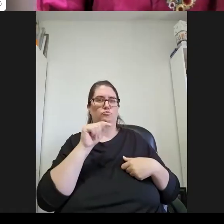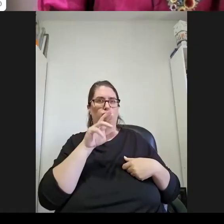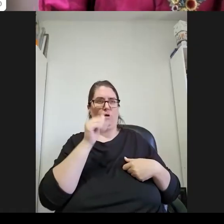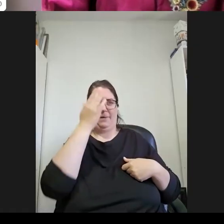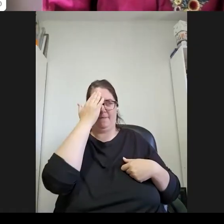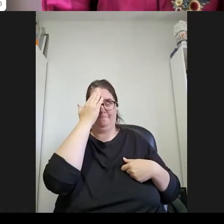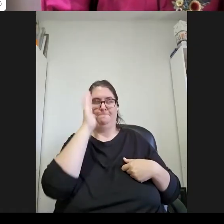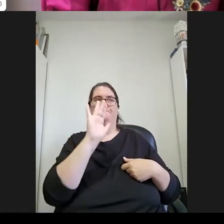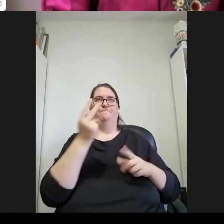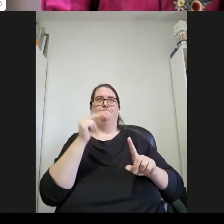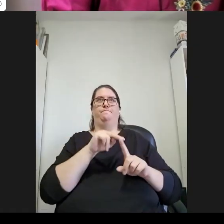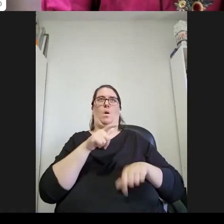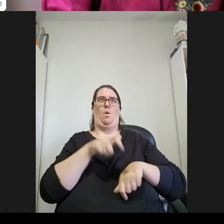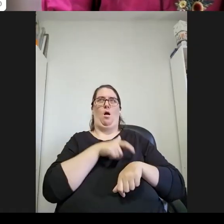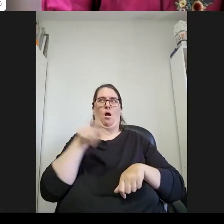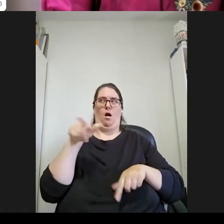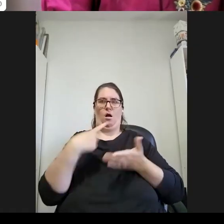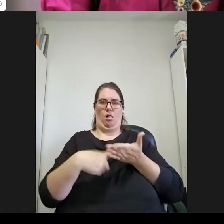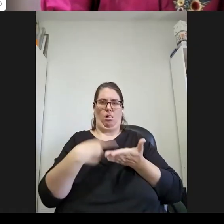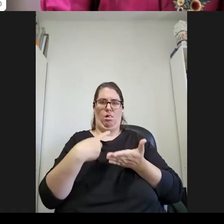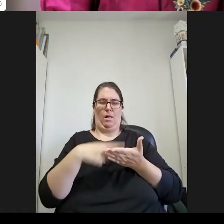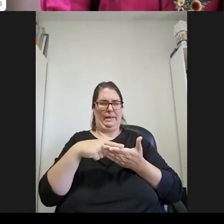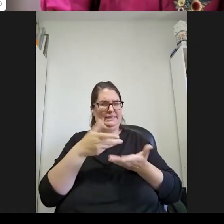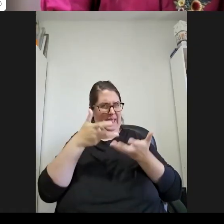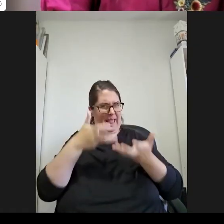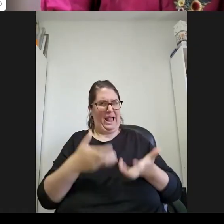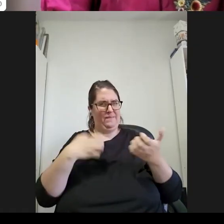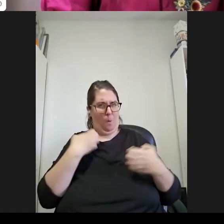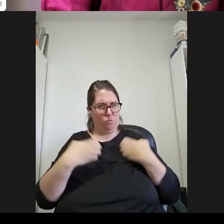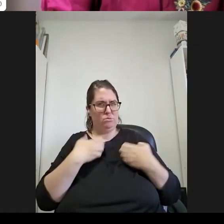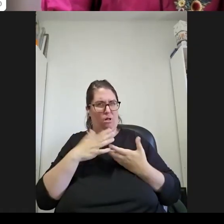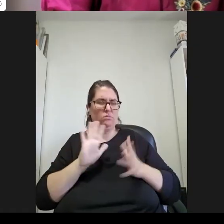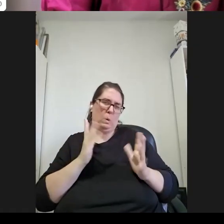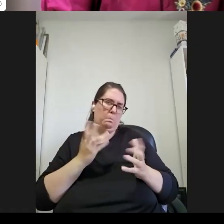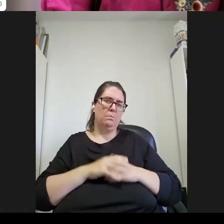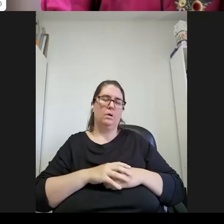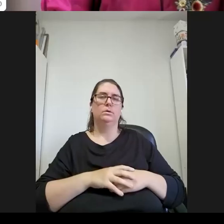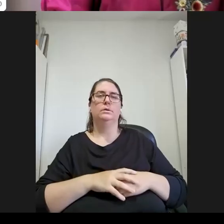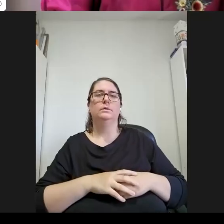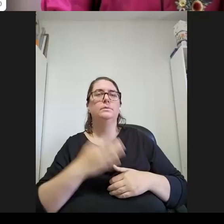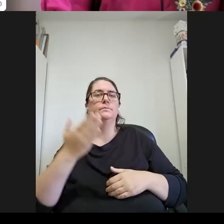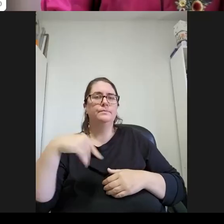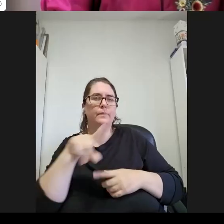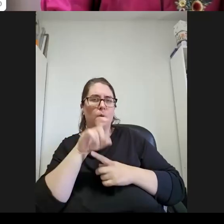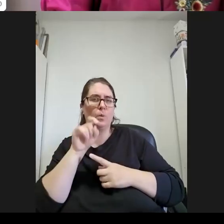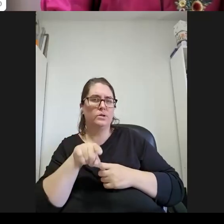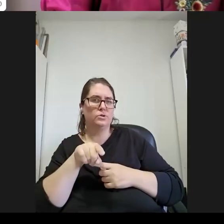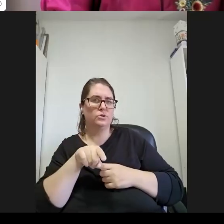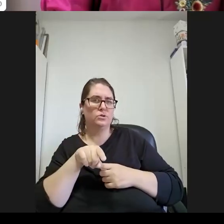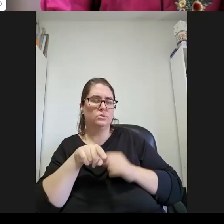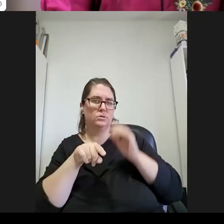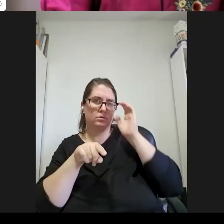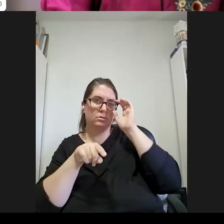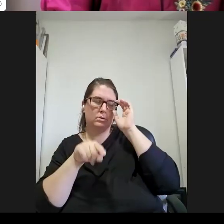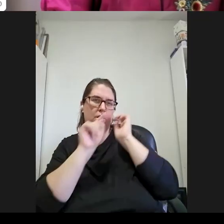about the length of time you're spending on these questions. There's another question here, and this comes from a couple